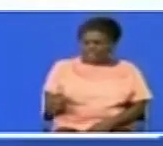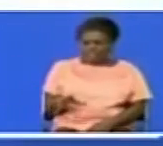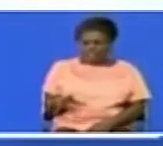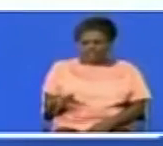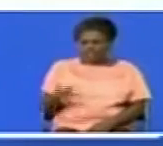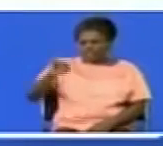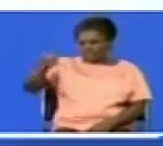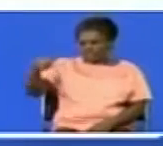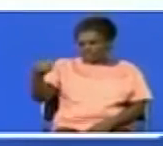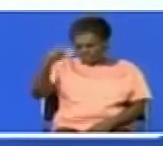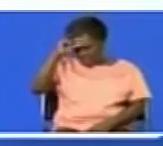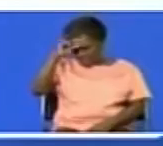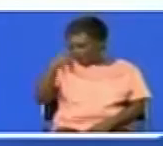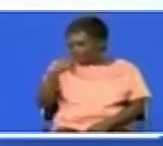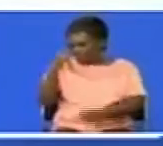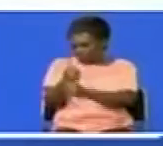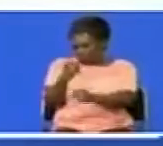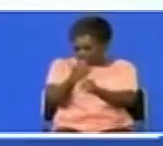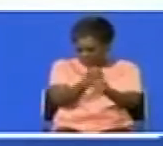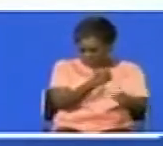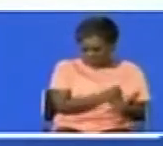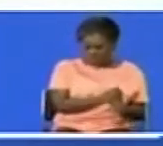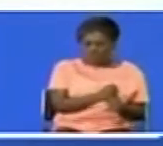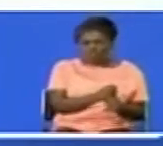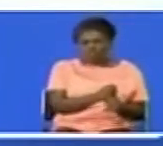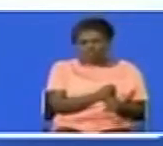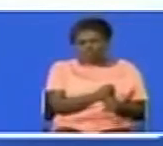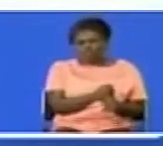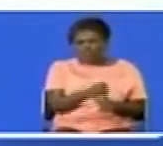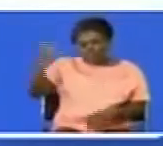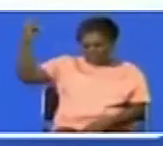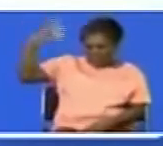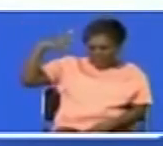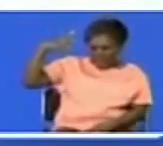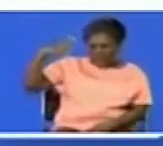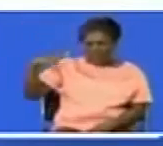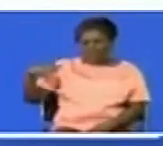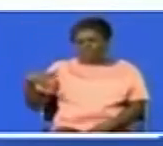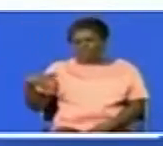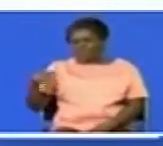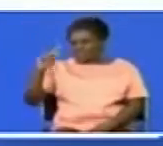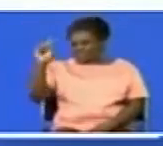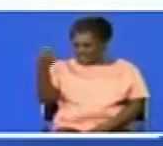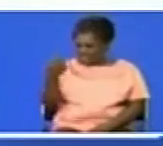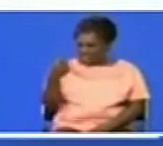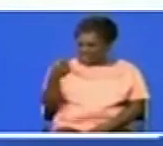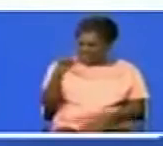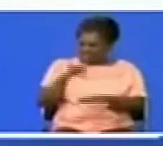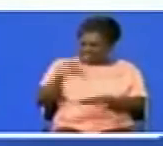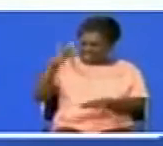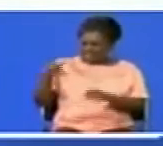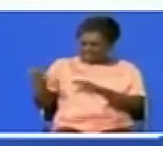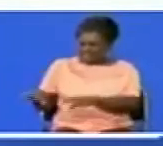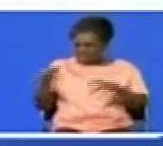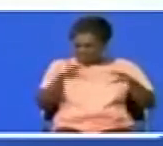that the Jubilee's government is doing in terms of the standard gauge railway, electricity, geothermal, but Kenyans are still feeling the pinch. I